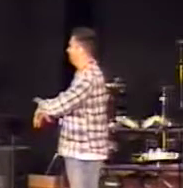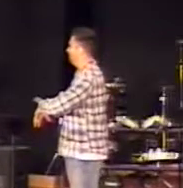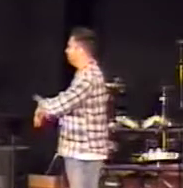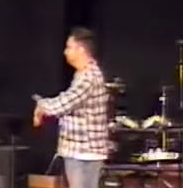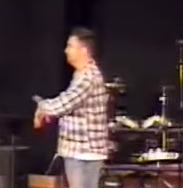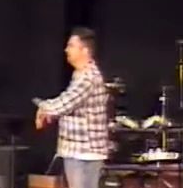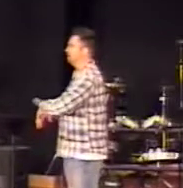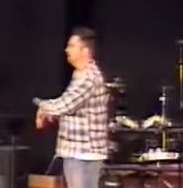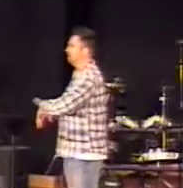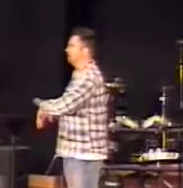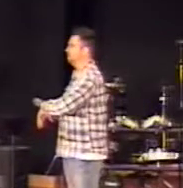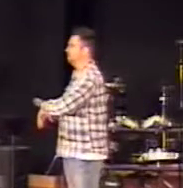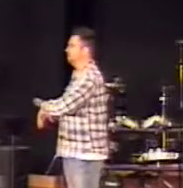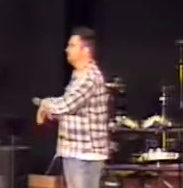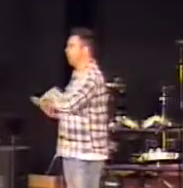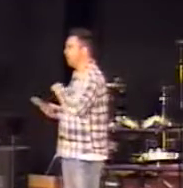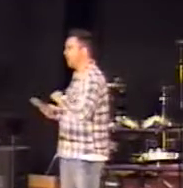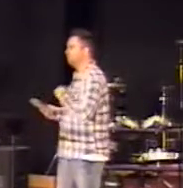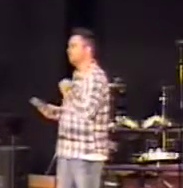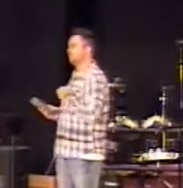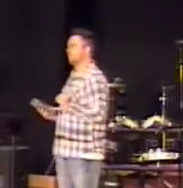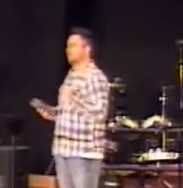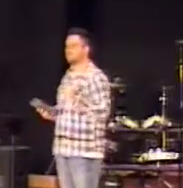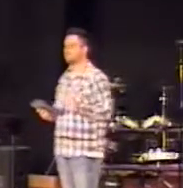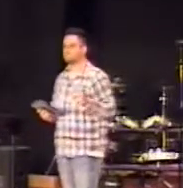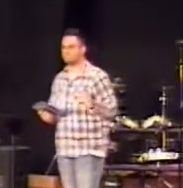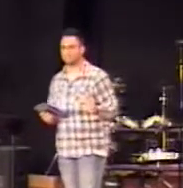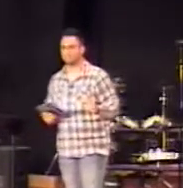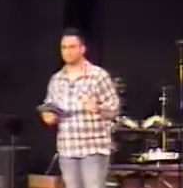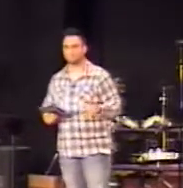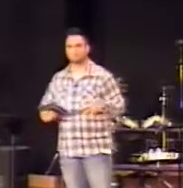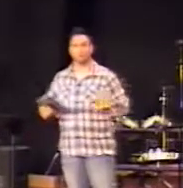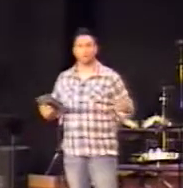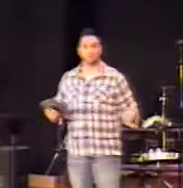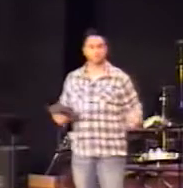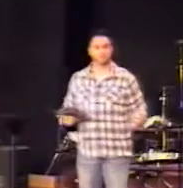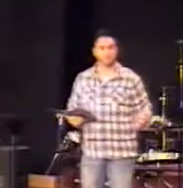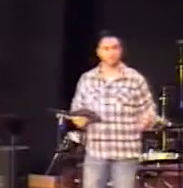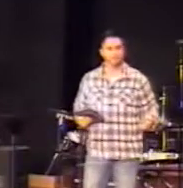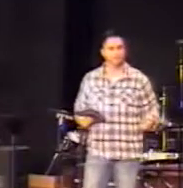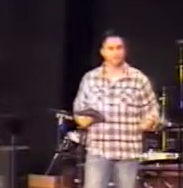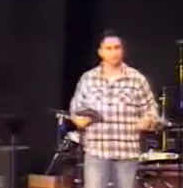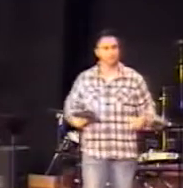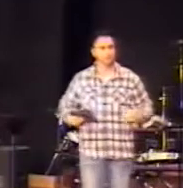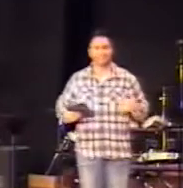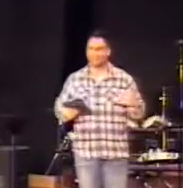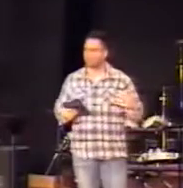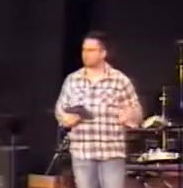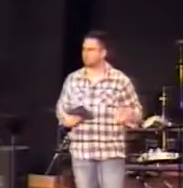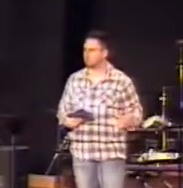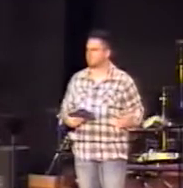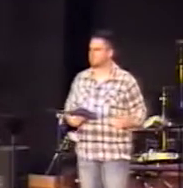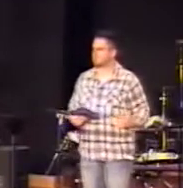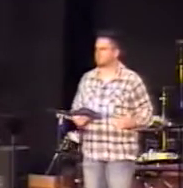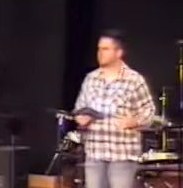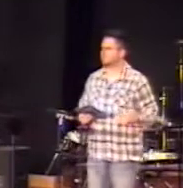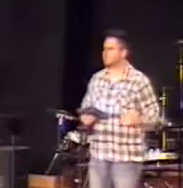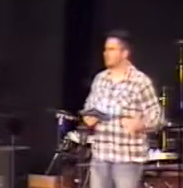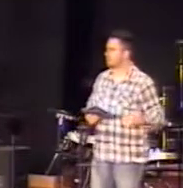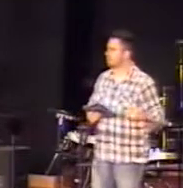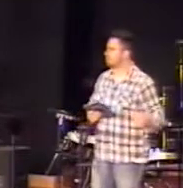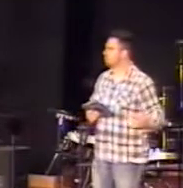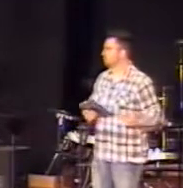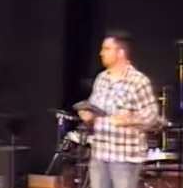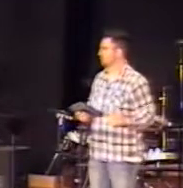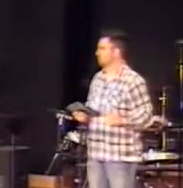ridiculous, or so we think. We have to make a conscious effort to be aware of our mistakes. Let that humble us, but